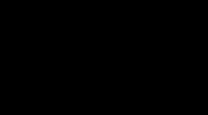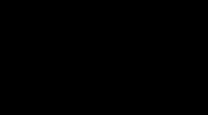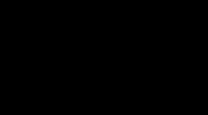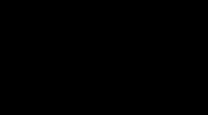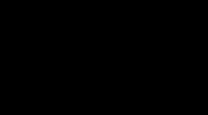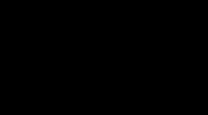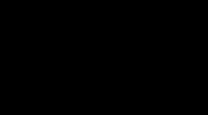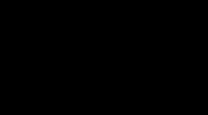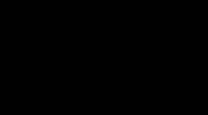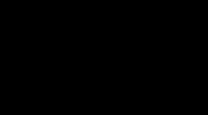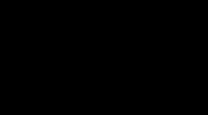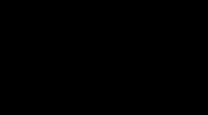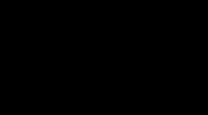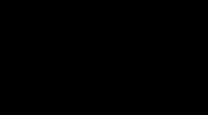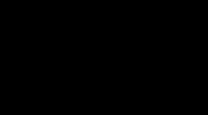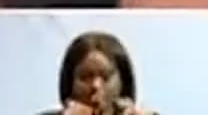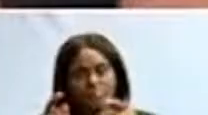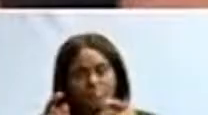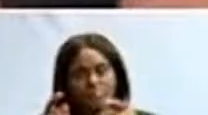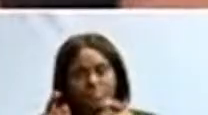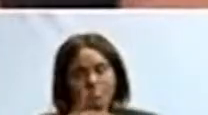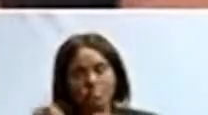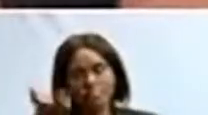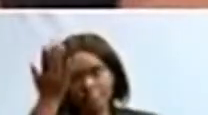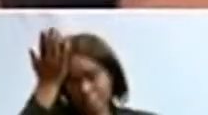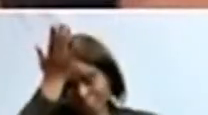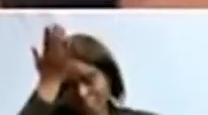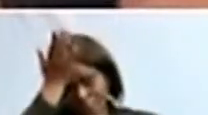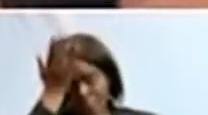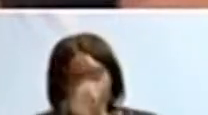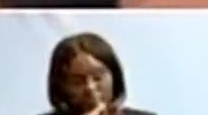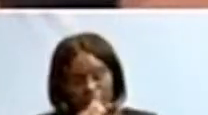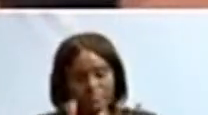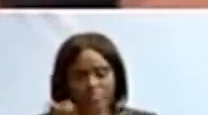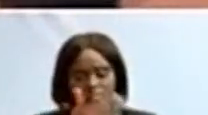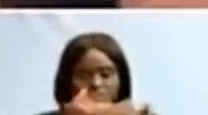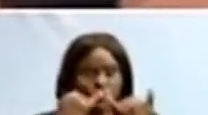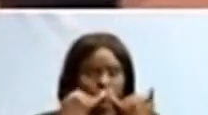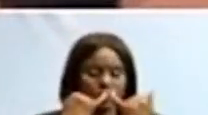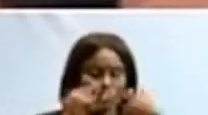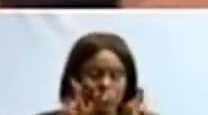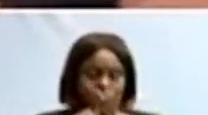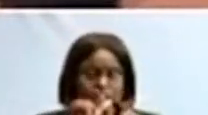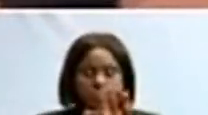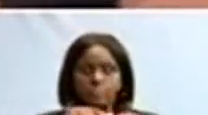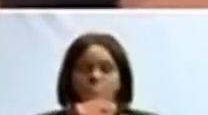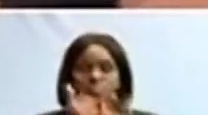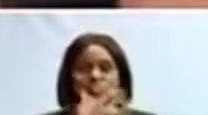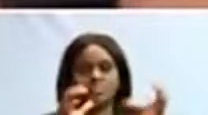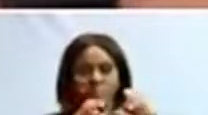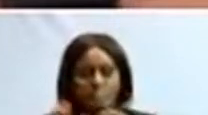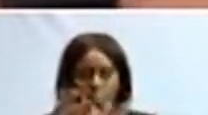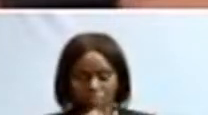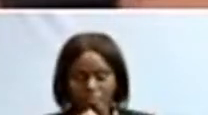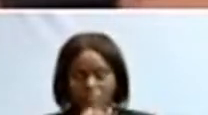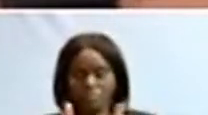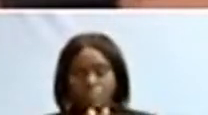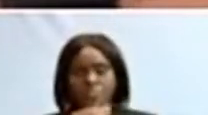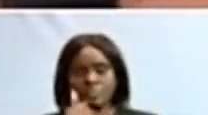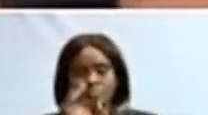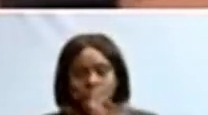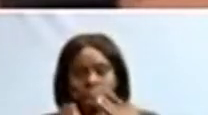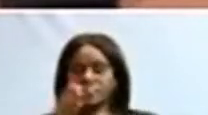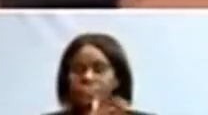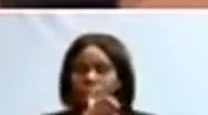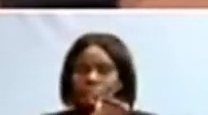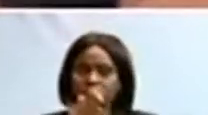task force team updating the revenue database on all council revenues and